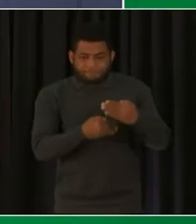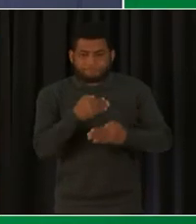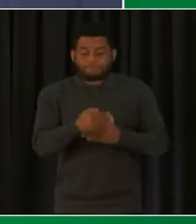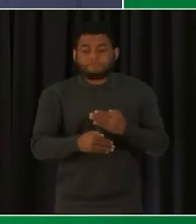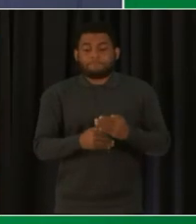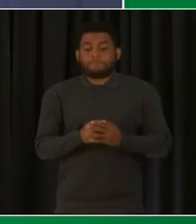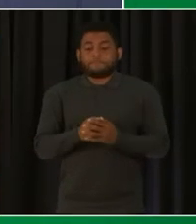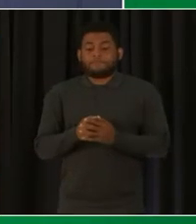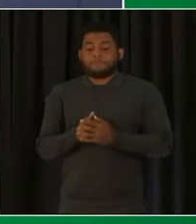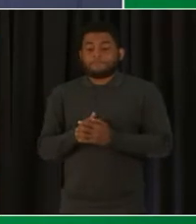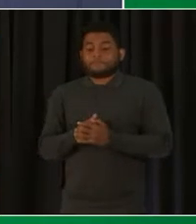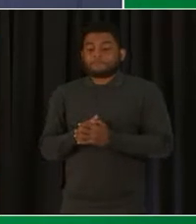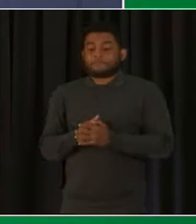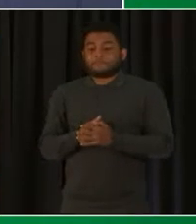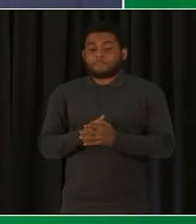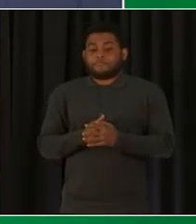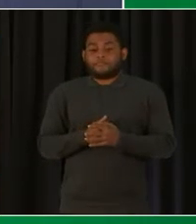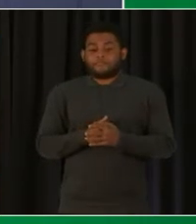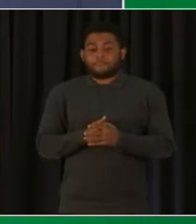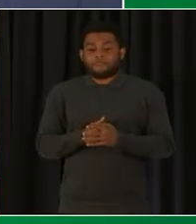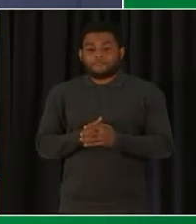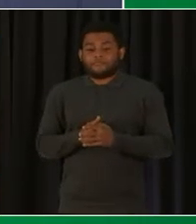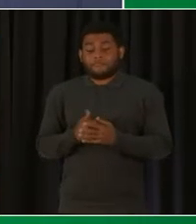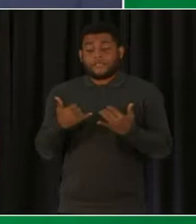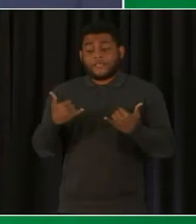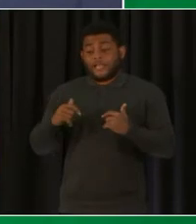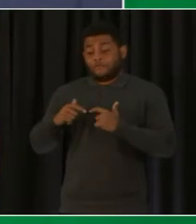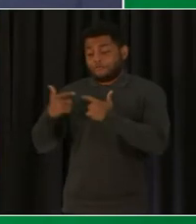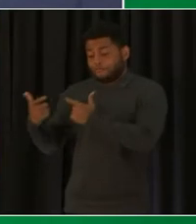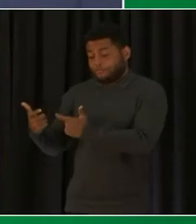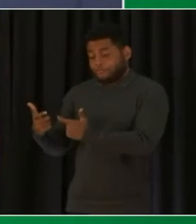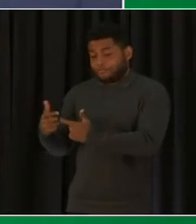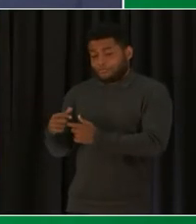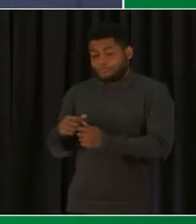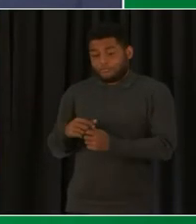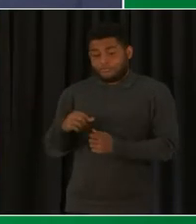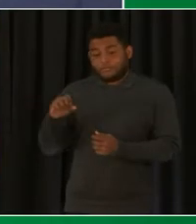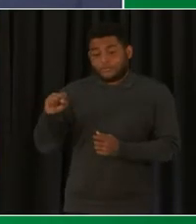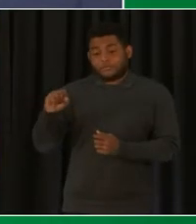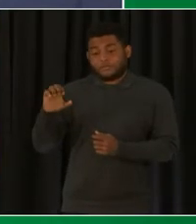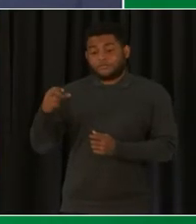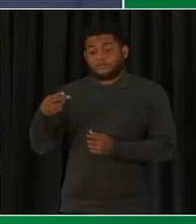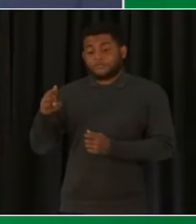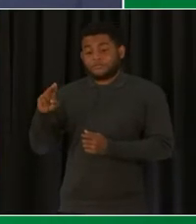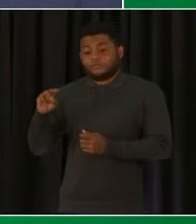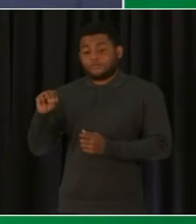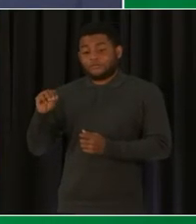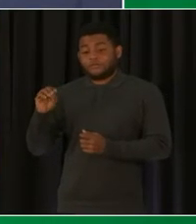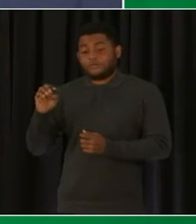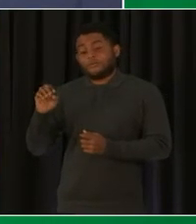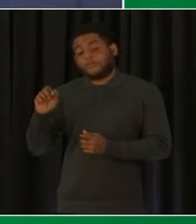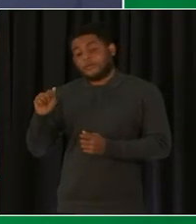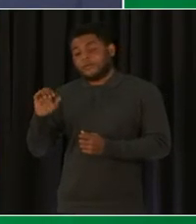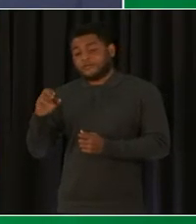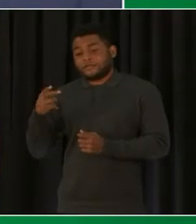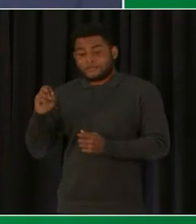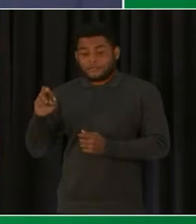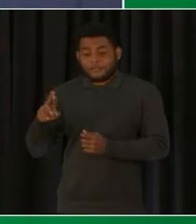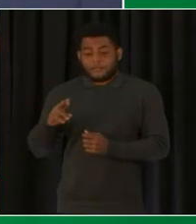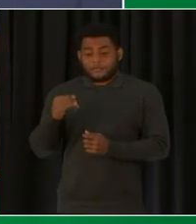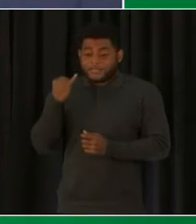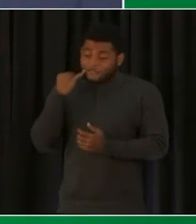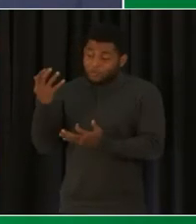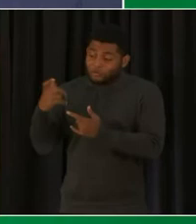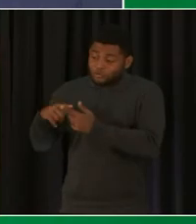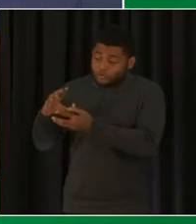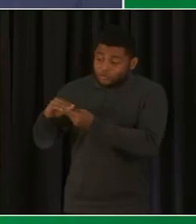start there, and then I'll turn it over to Dr. Schumacher and Dr. Elliott if they want to add additional context.